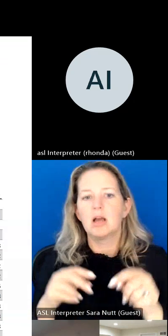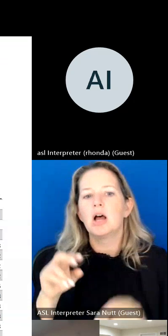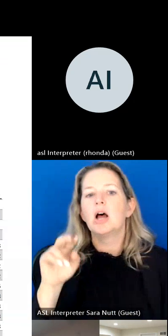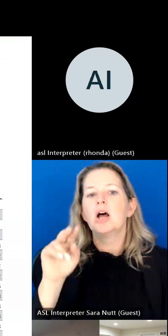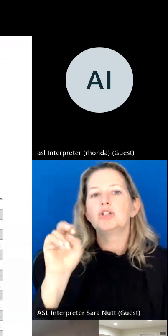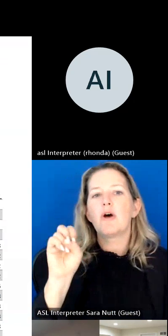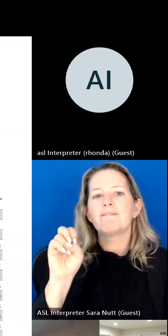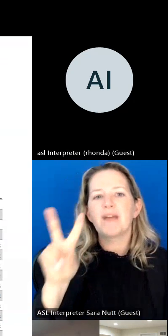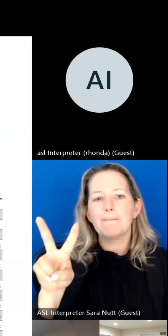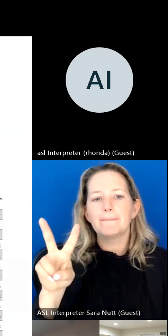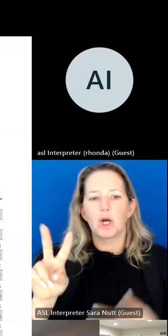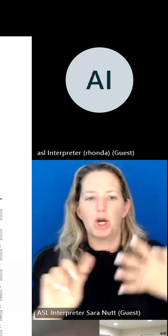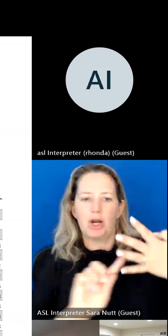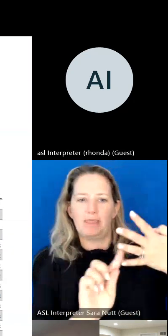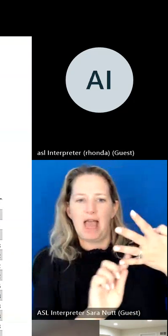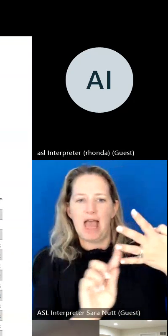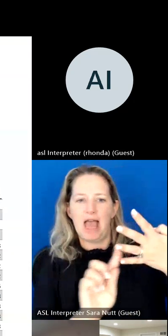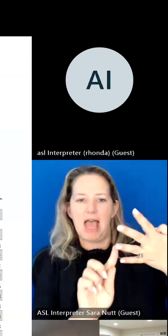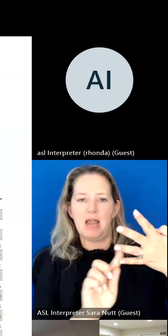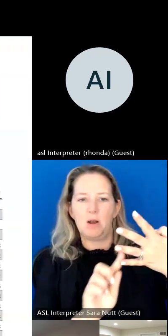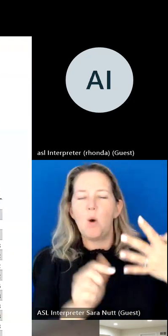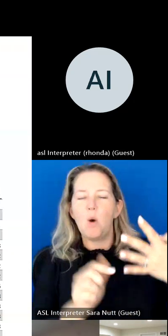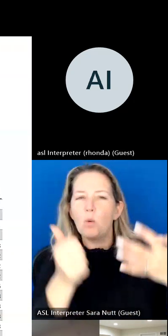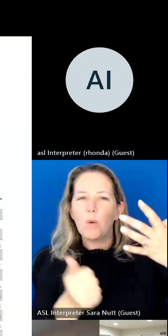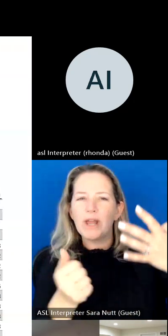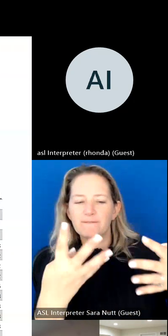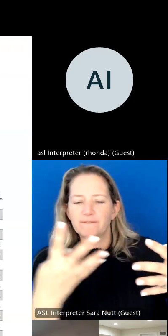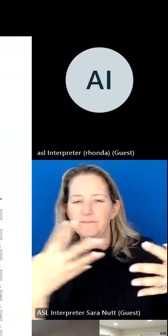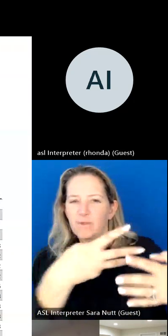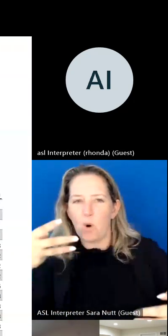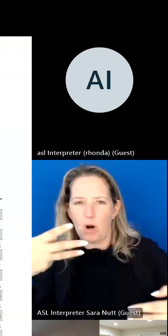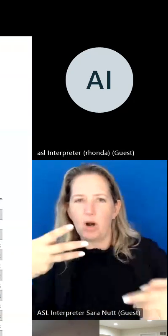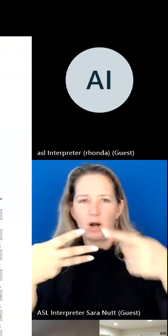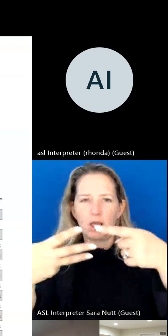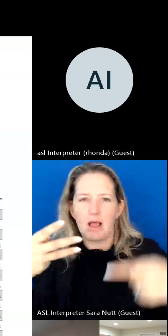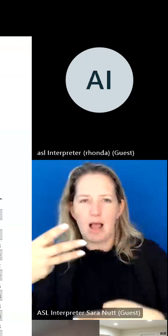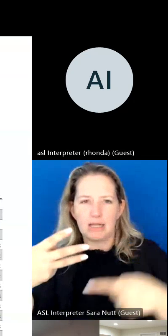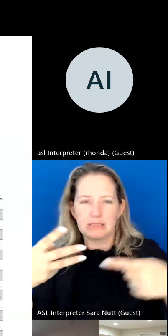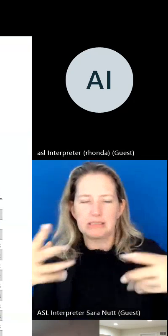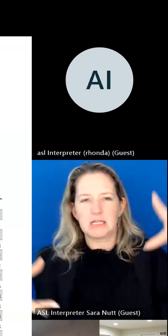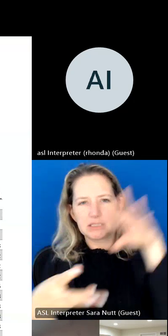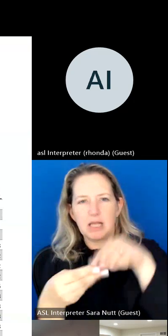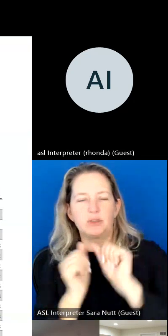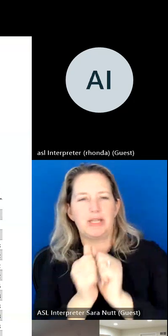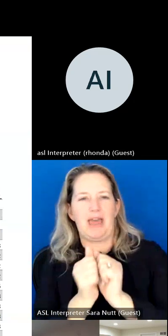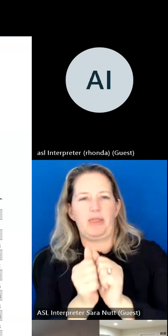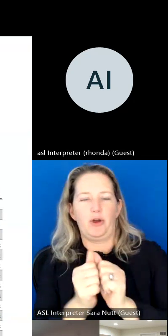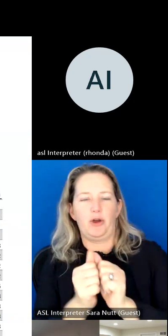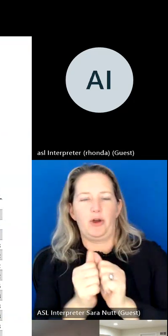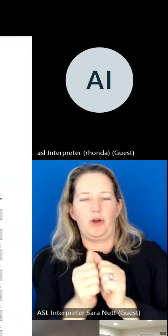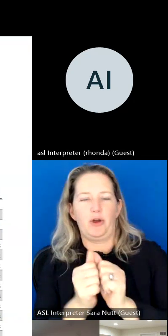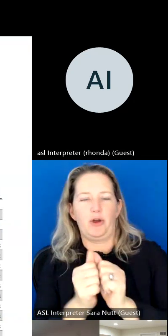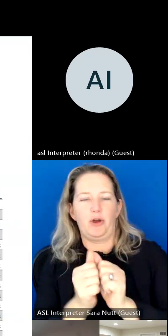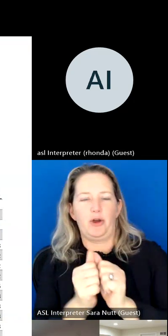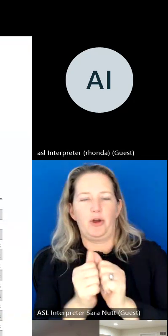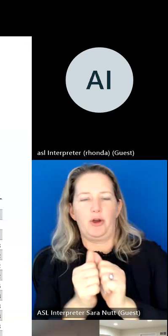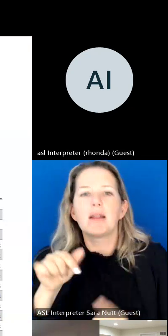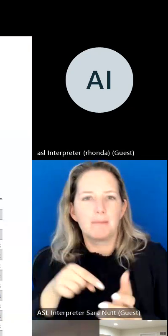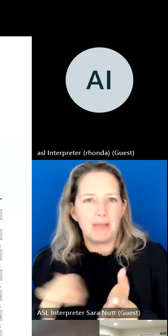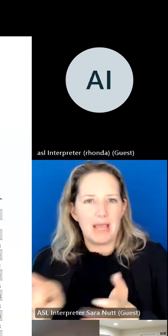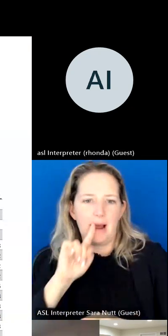sum to unpaid obligations? can the adjustments be recorded in the